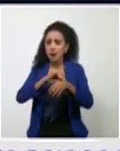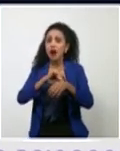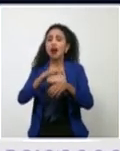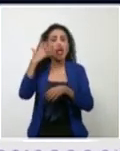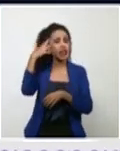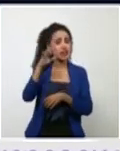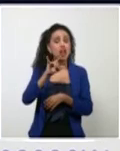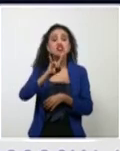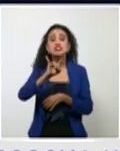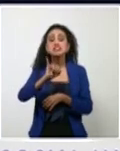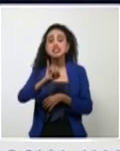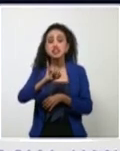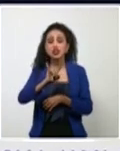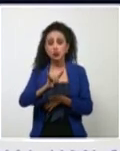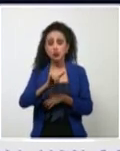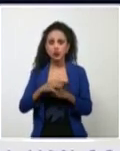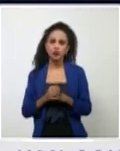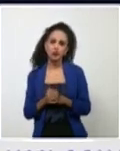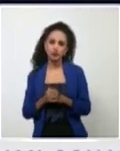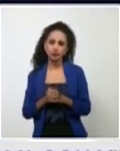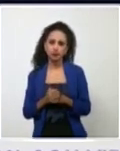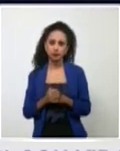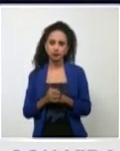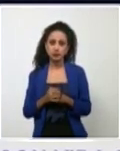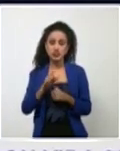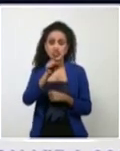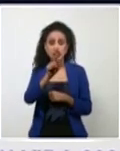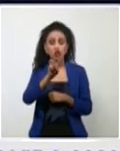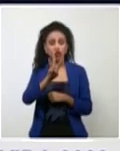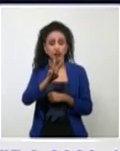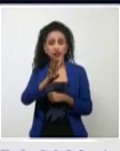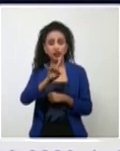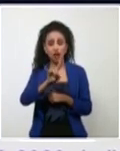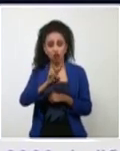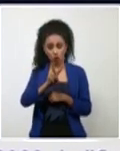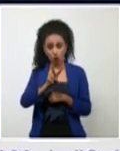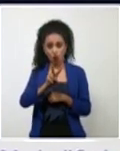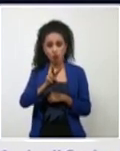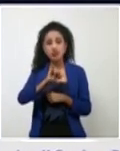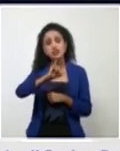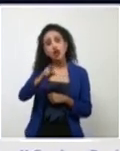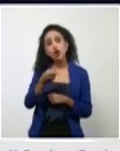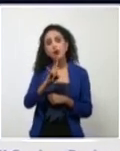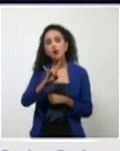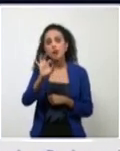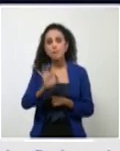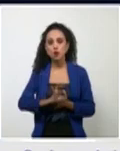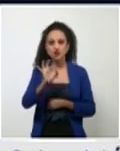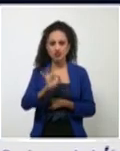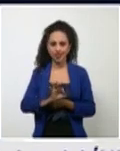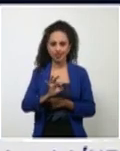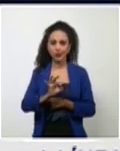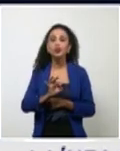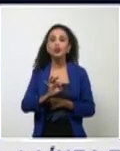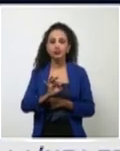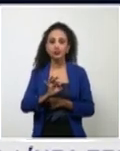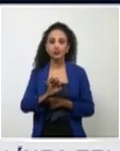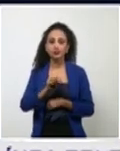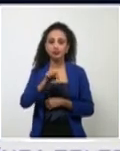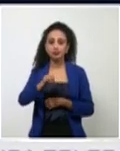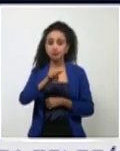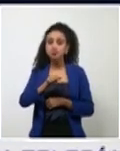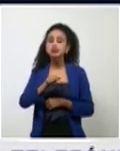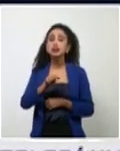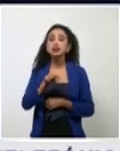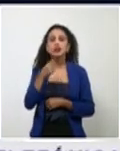abroad, which is 6.9%, in which they have had contact with a foreign